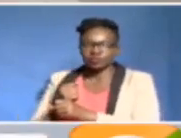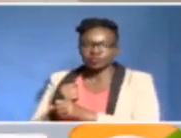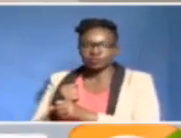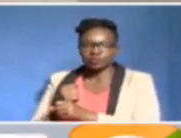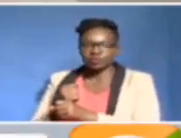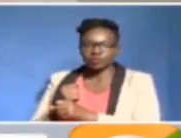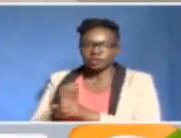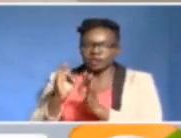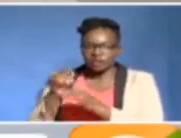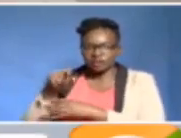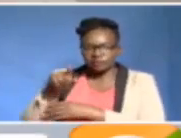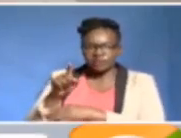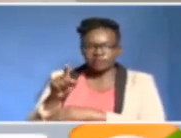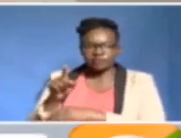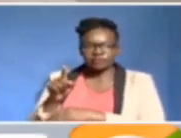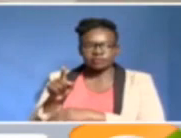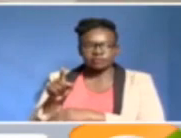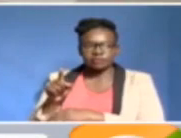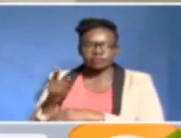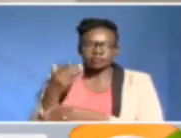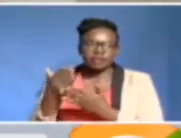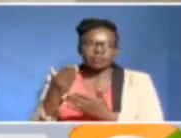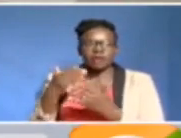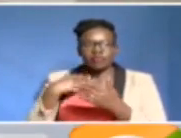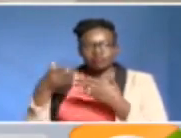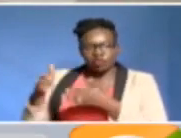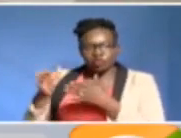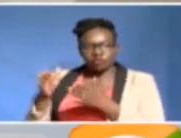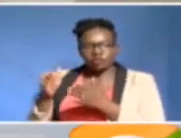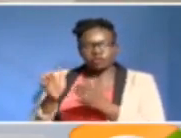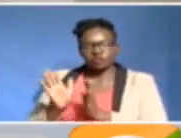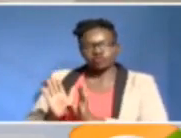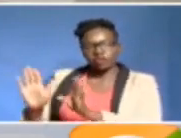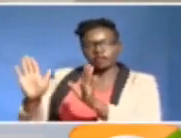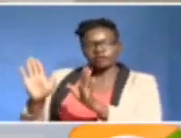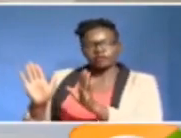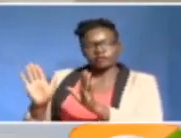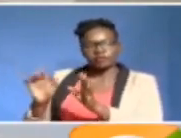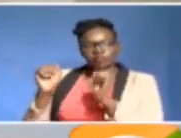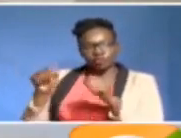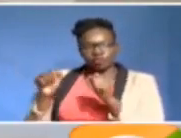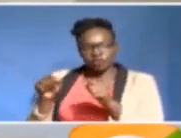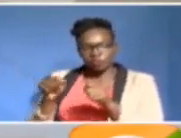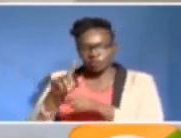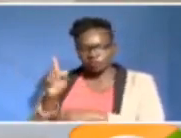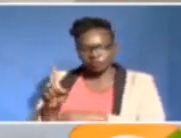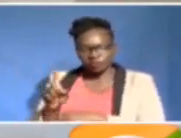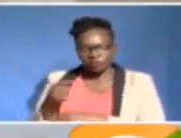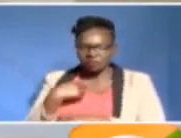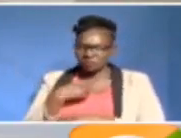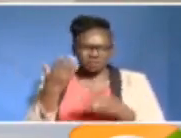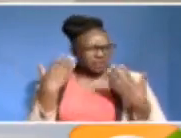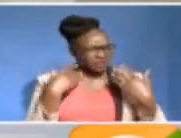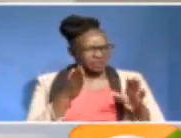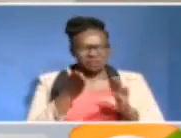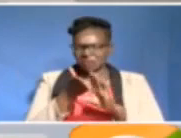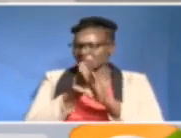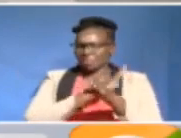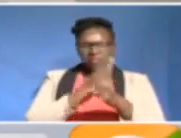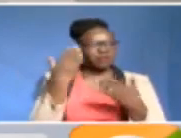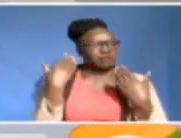If you had a chance to leave and get out, would you? I did long time ago. Yeah. Because